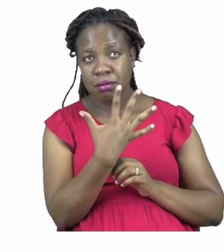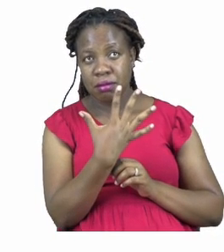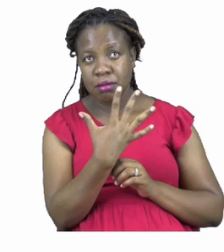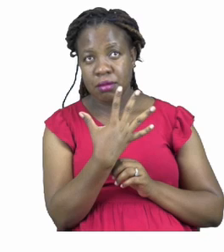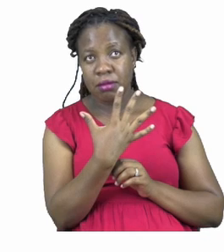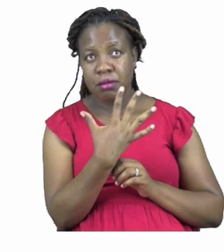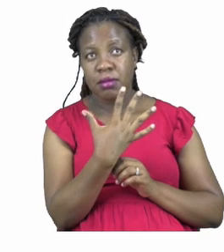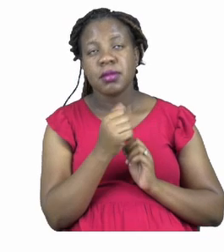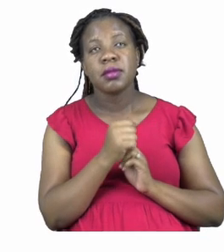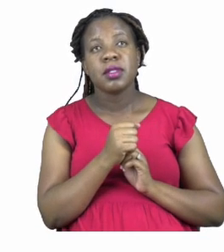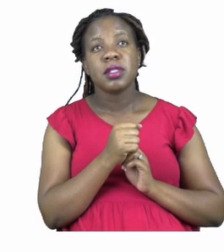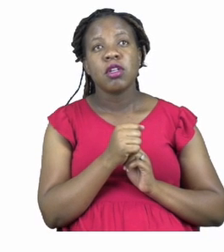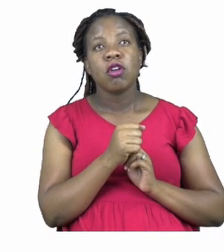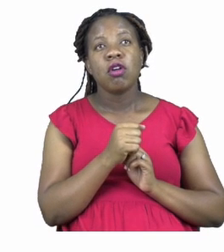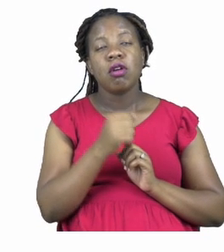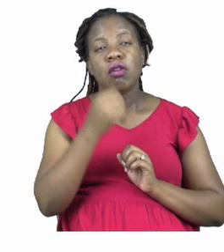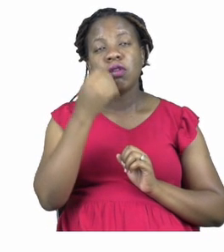Peter.